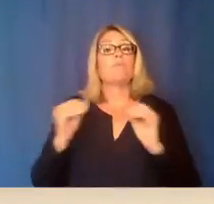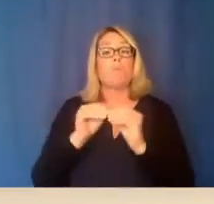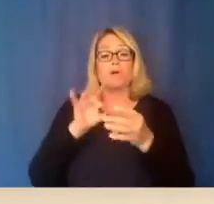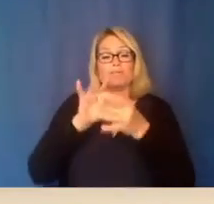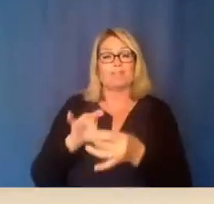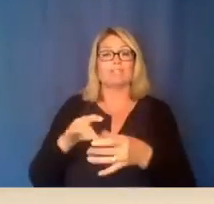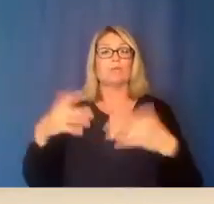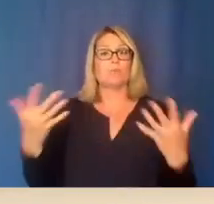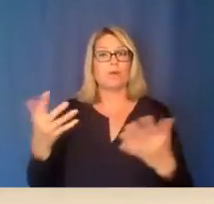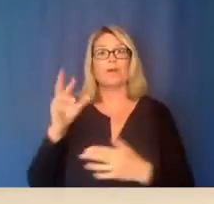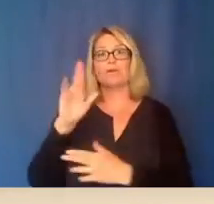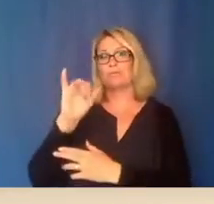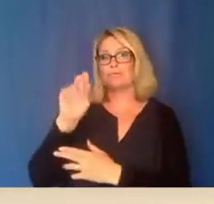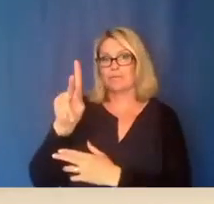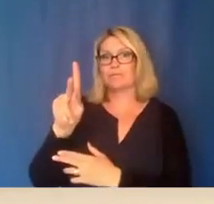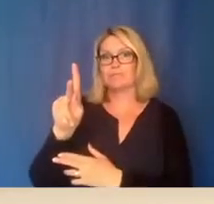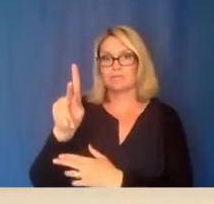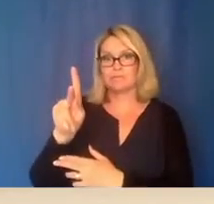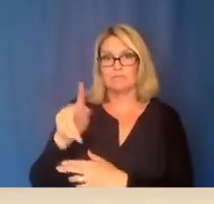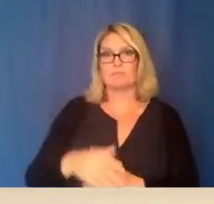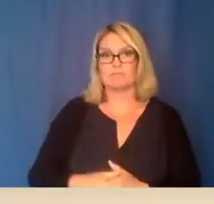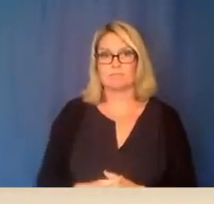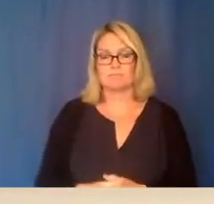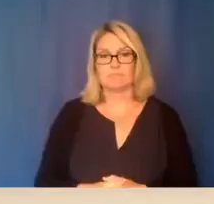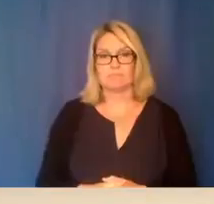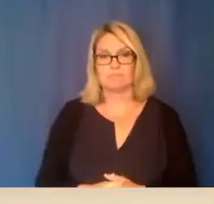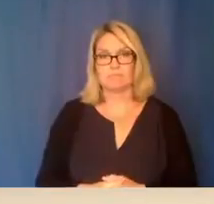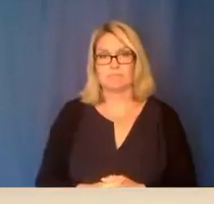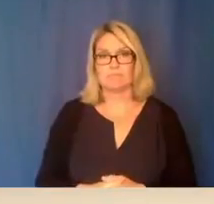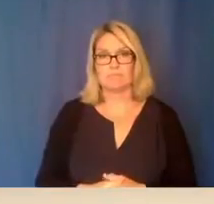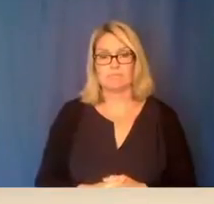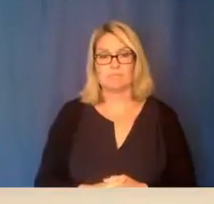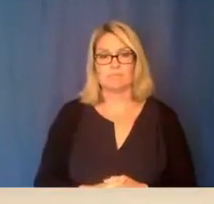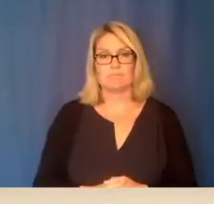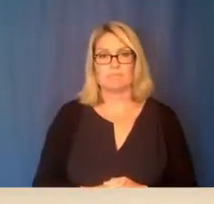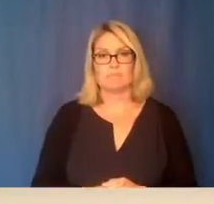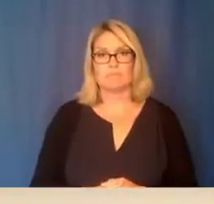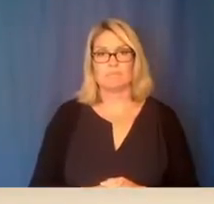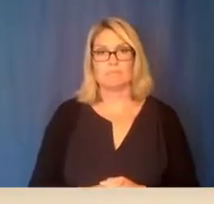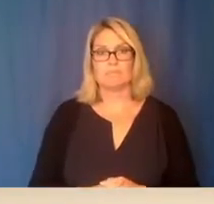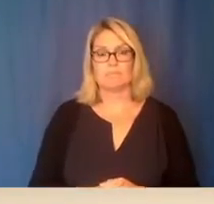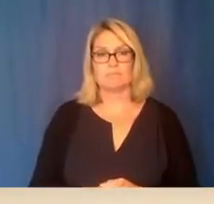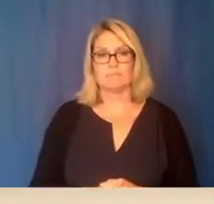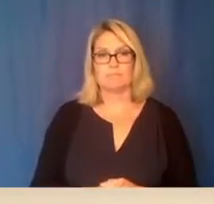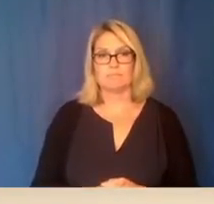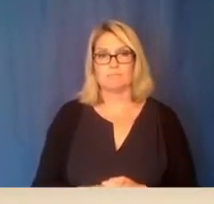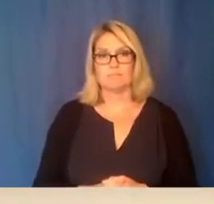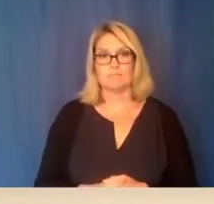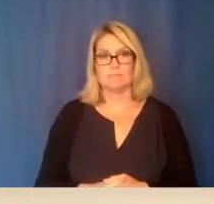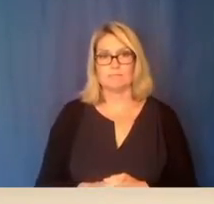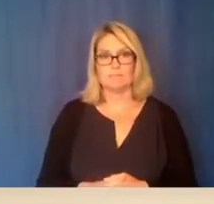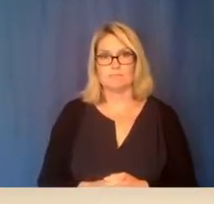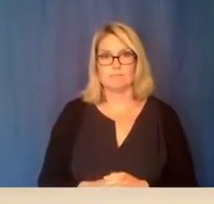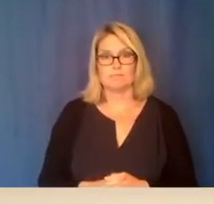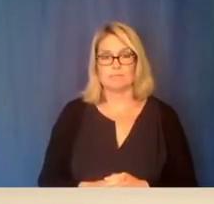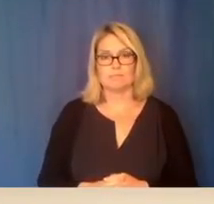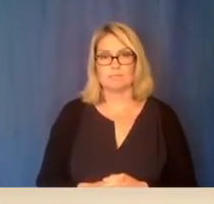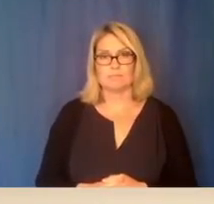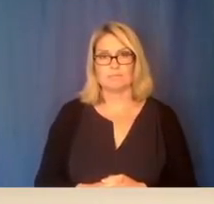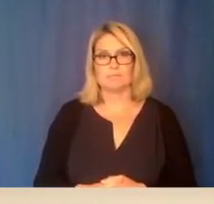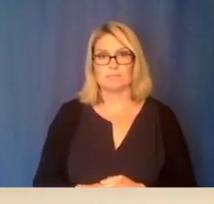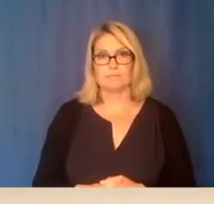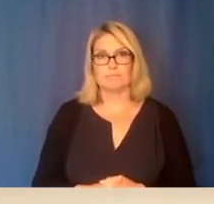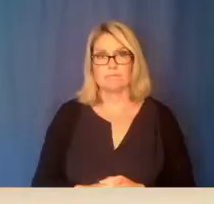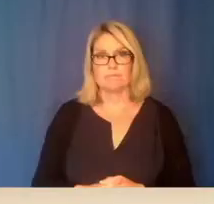just responding to concerns about people waiting. But of course, that is a good thing too. That if this means that people with